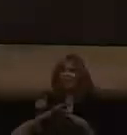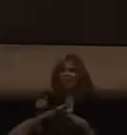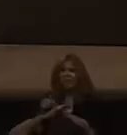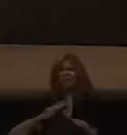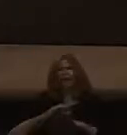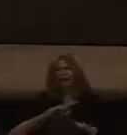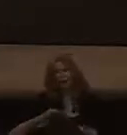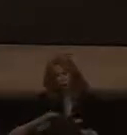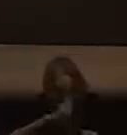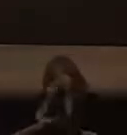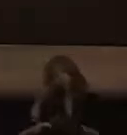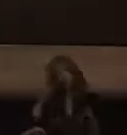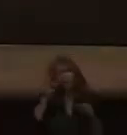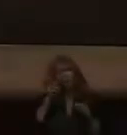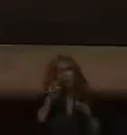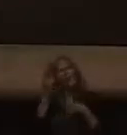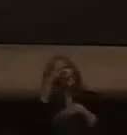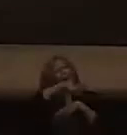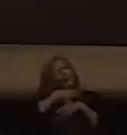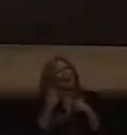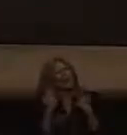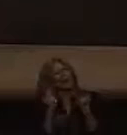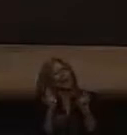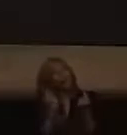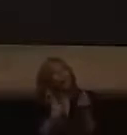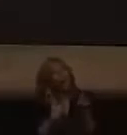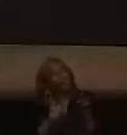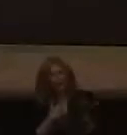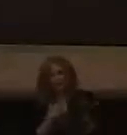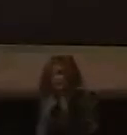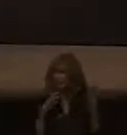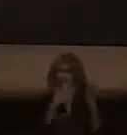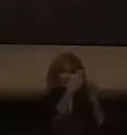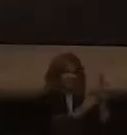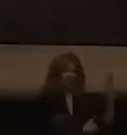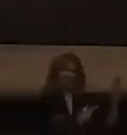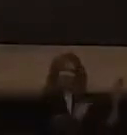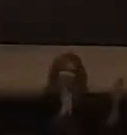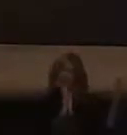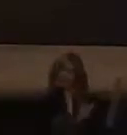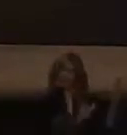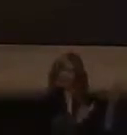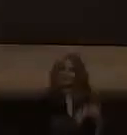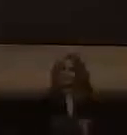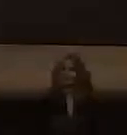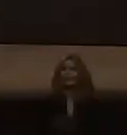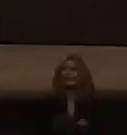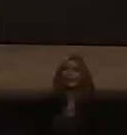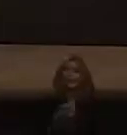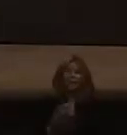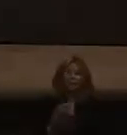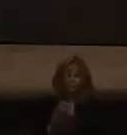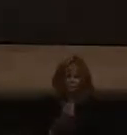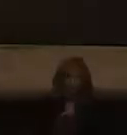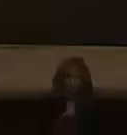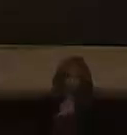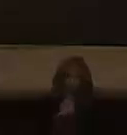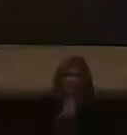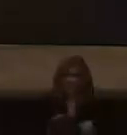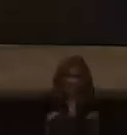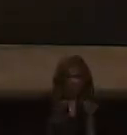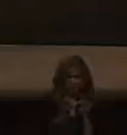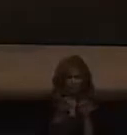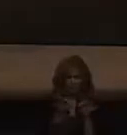about accessibility that day. And I'm also going to use this opportunity to note the importance of ensuring